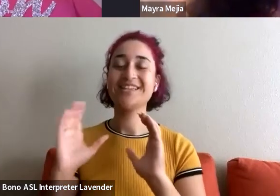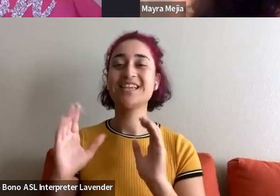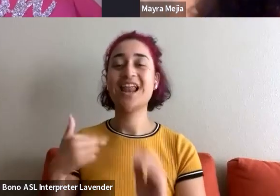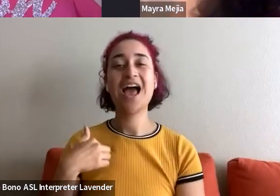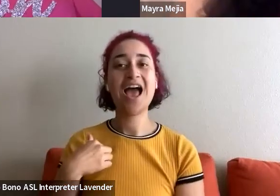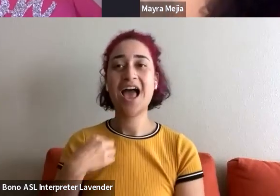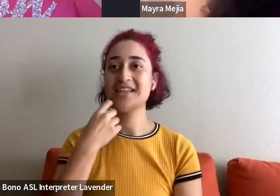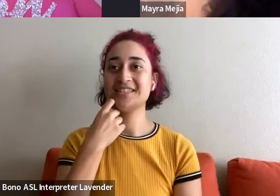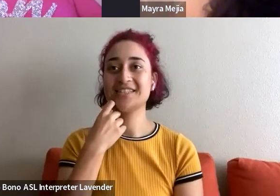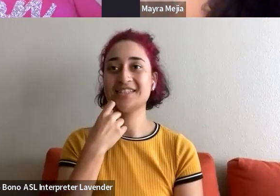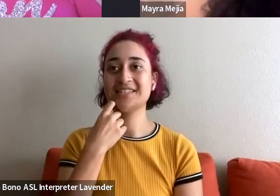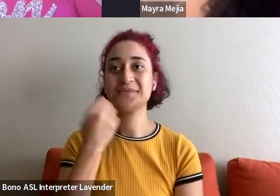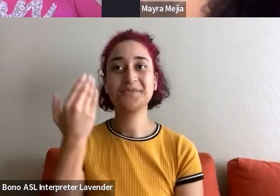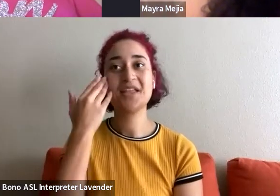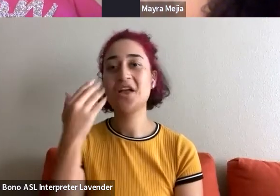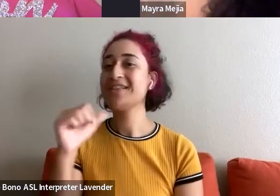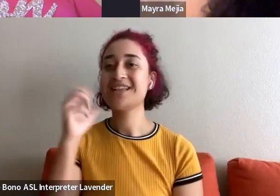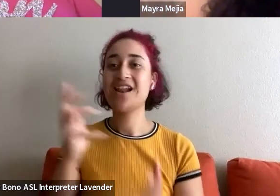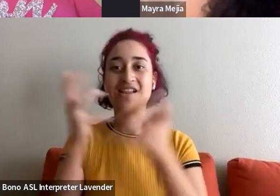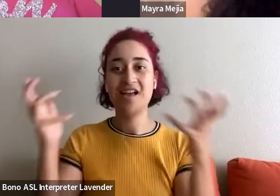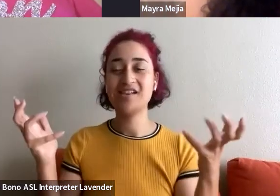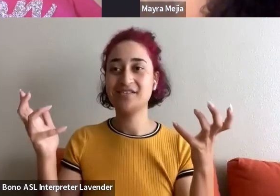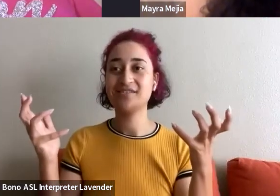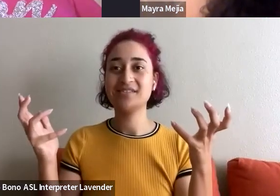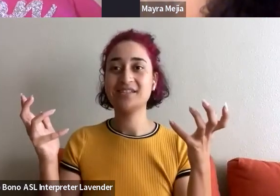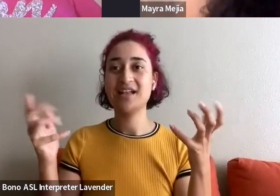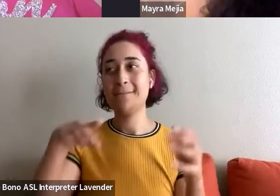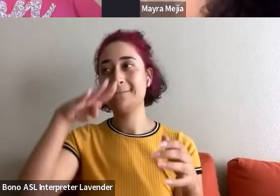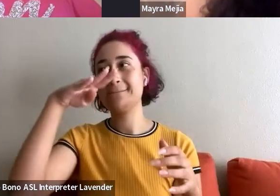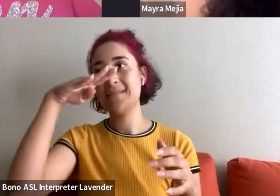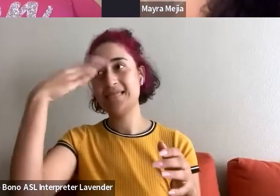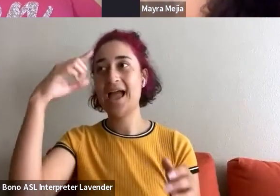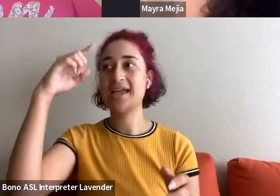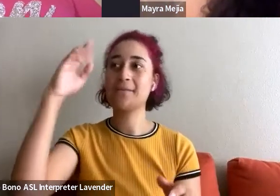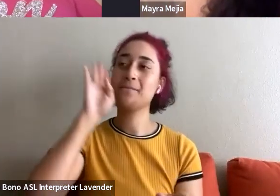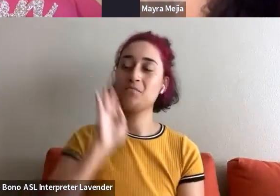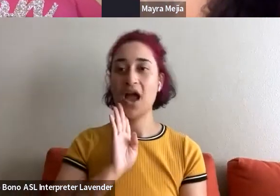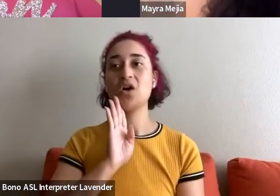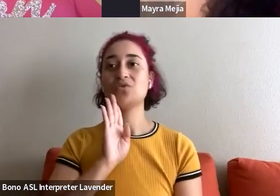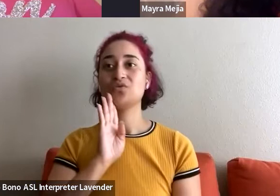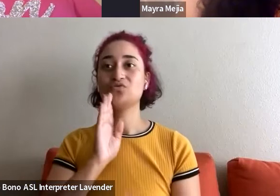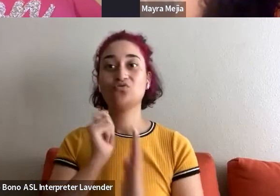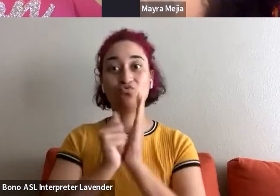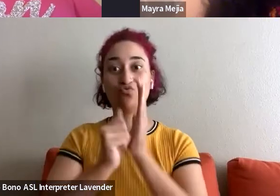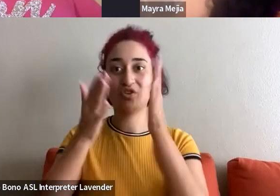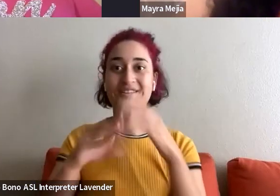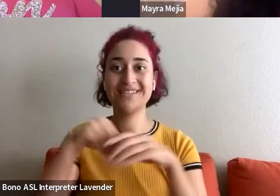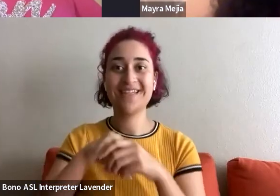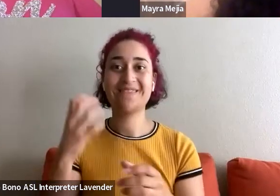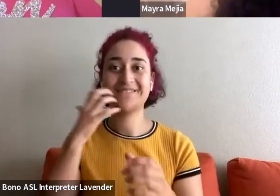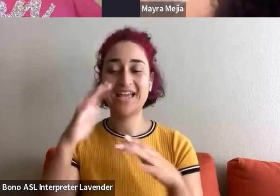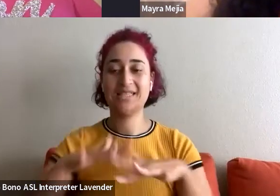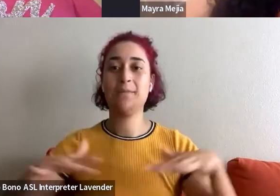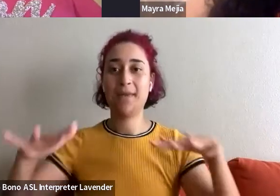just, there's not a lot of Black and Brown journalists in the fat space that